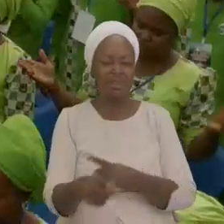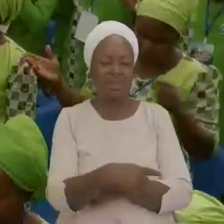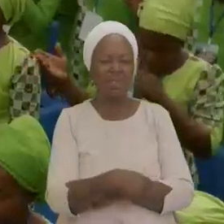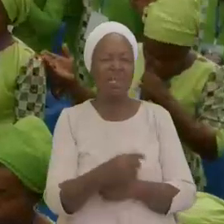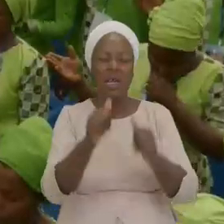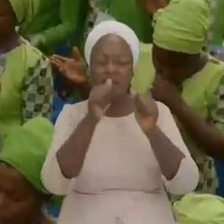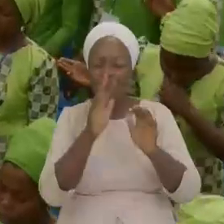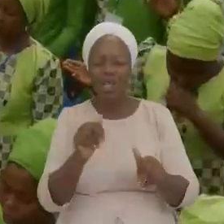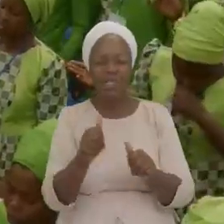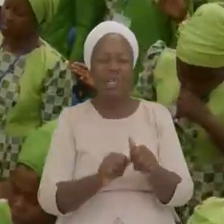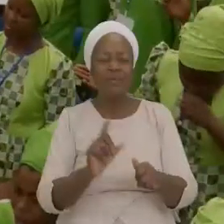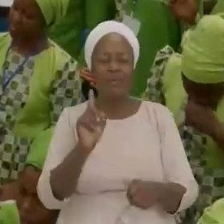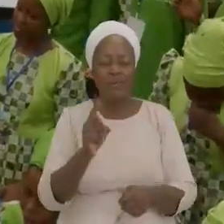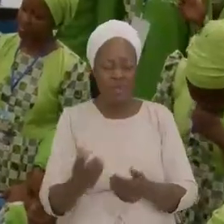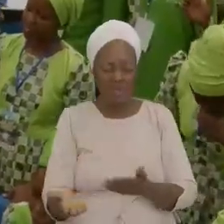at the Alpha location.